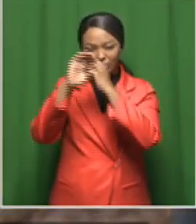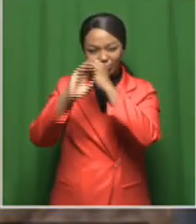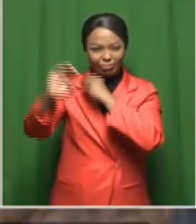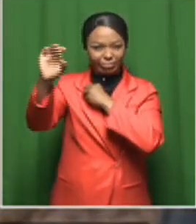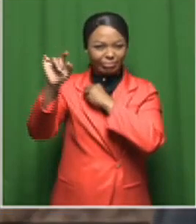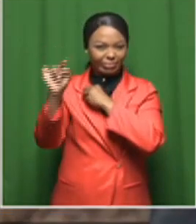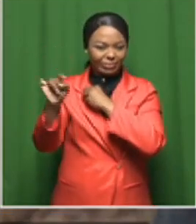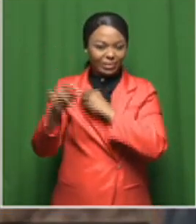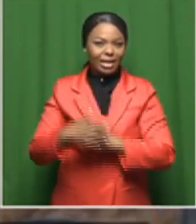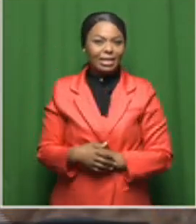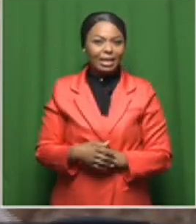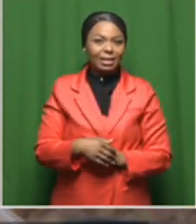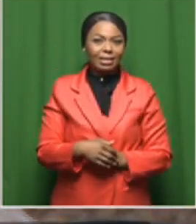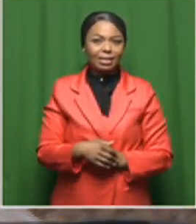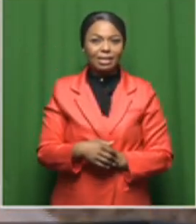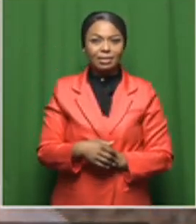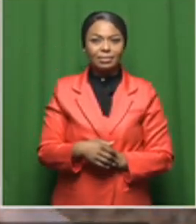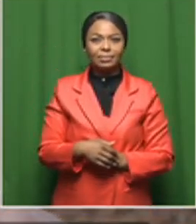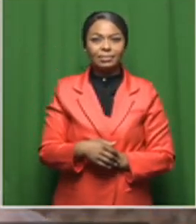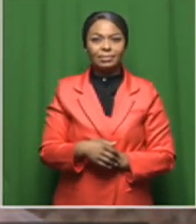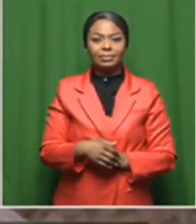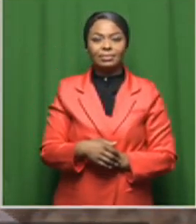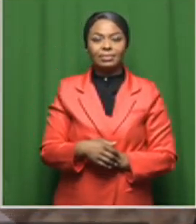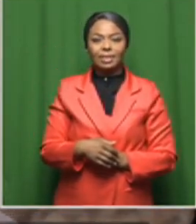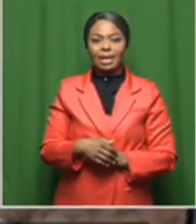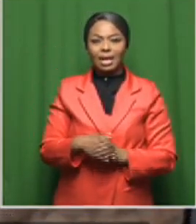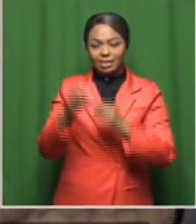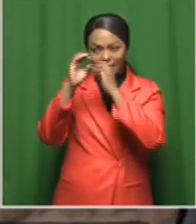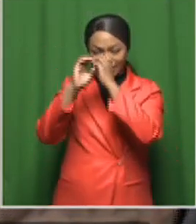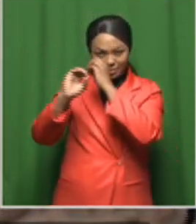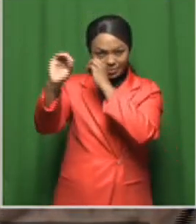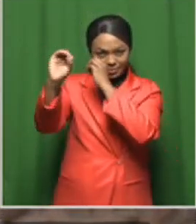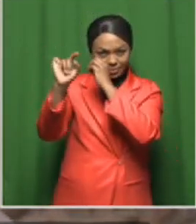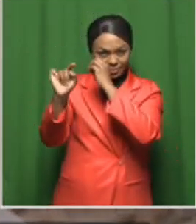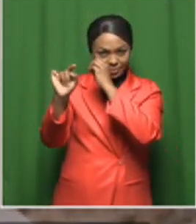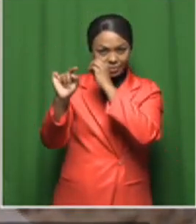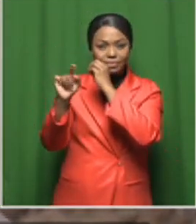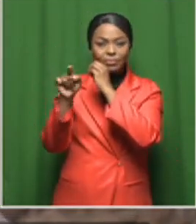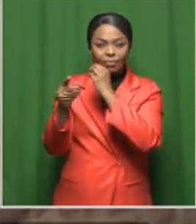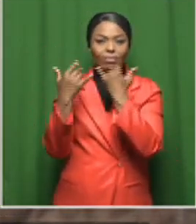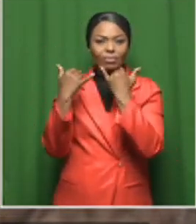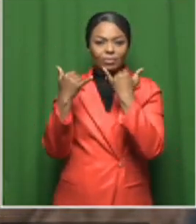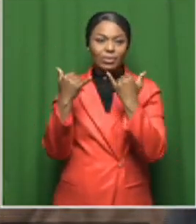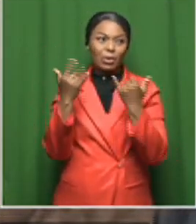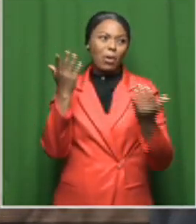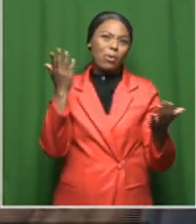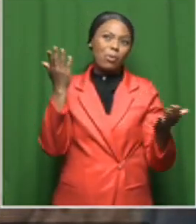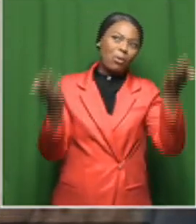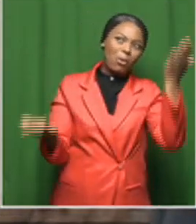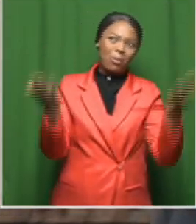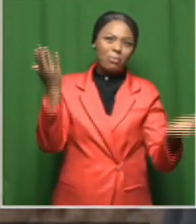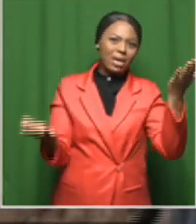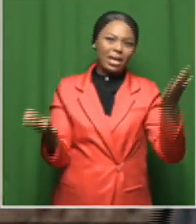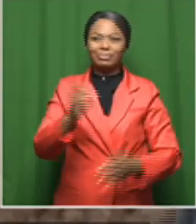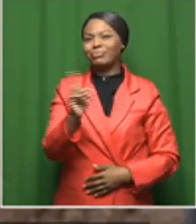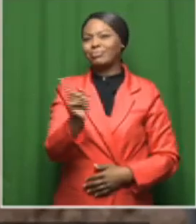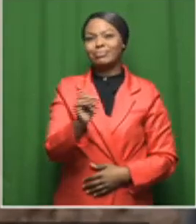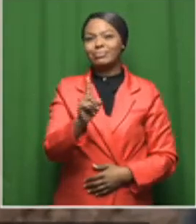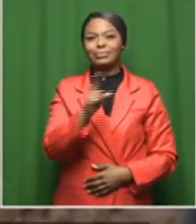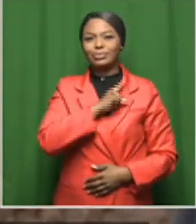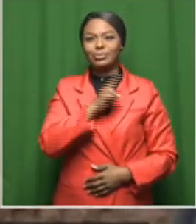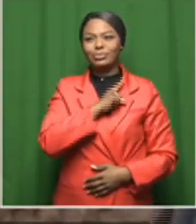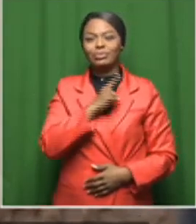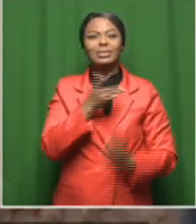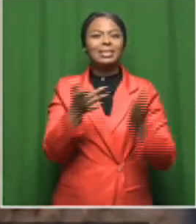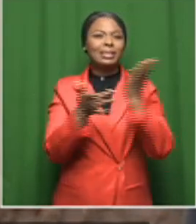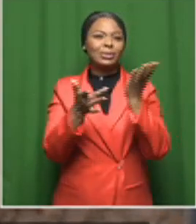that. I mean, you know, it's not very easy to compare these because all of them use very different